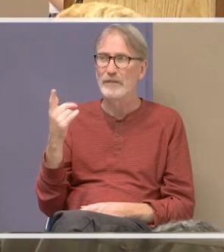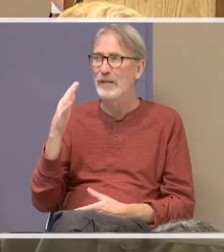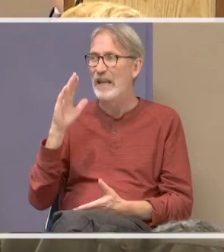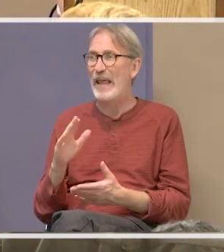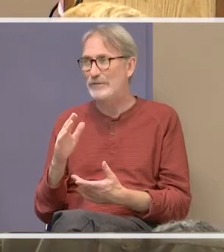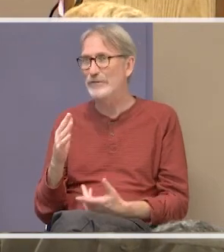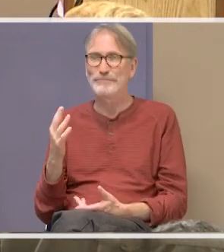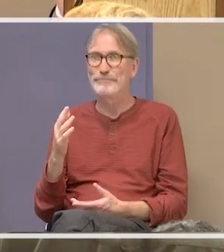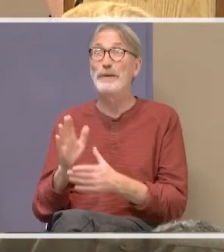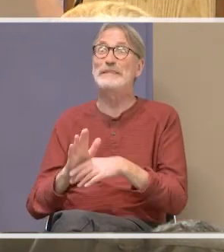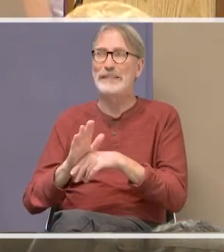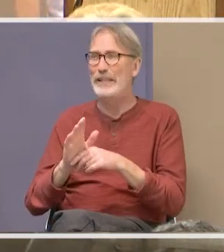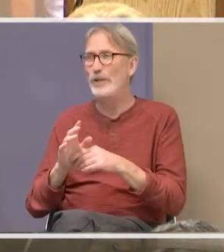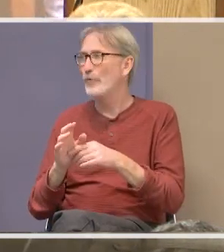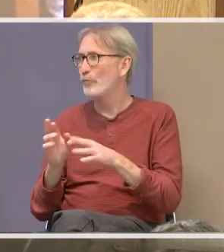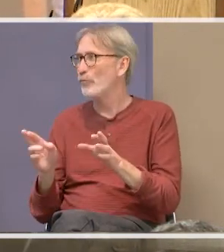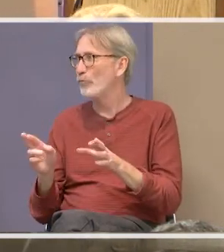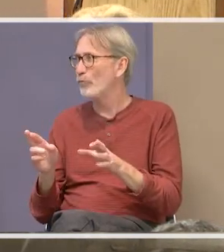traveled road?